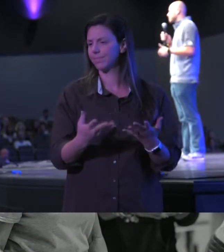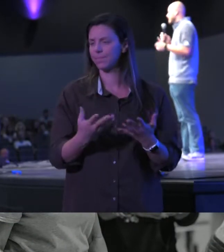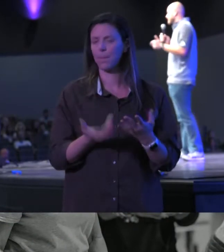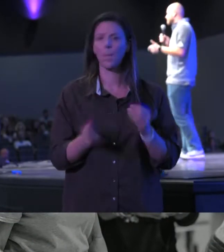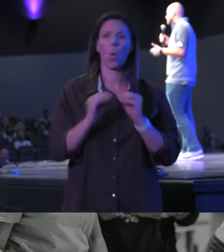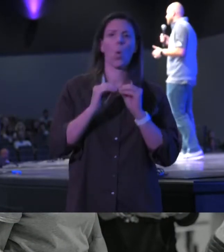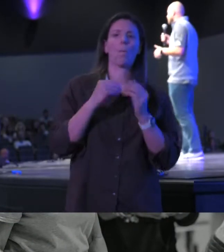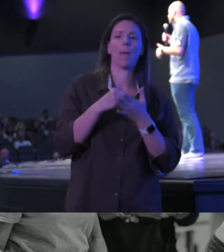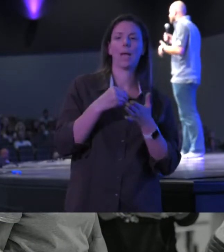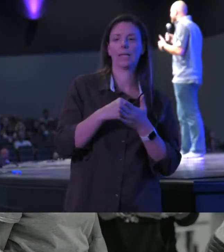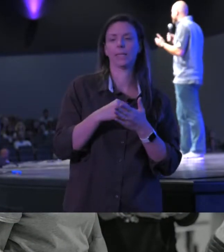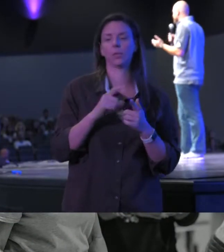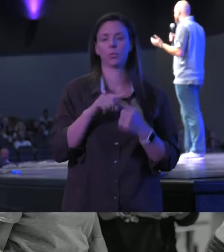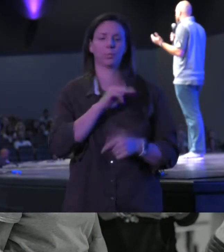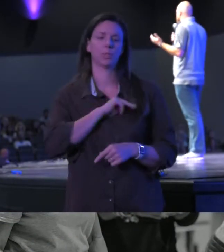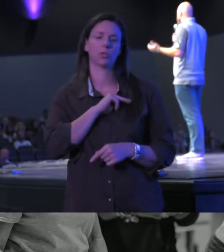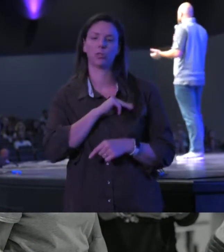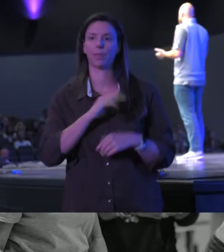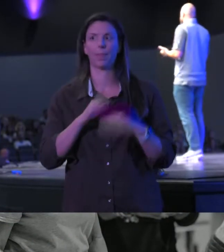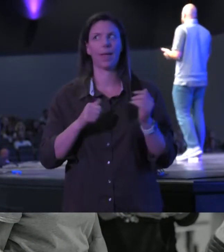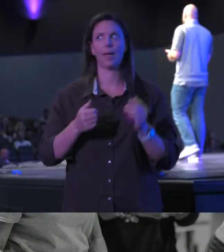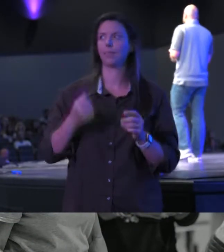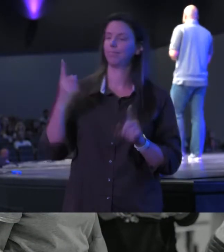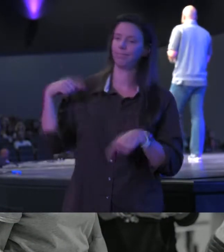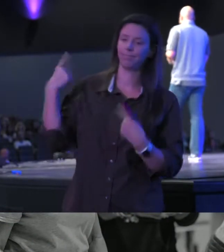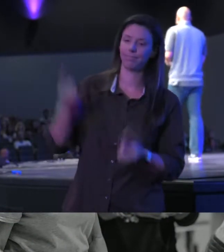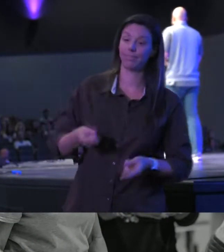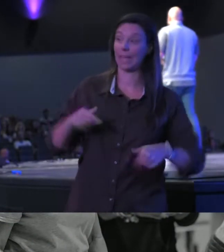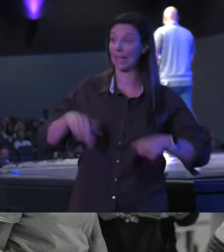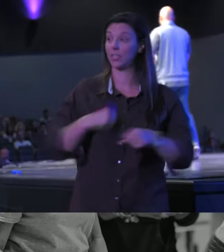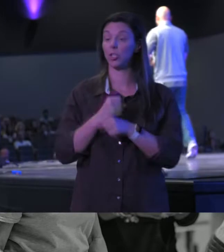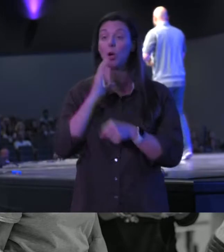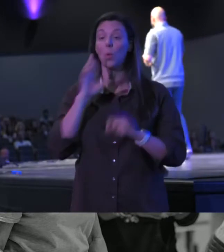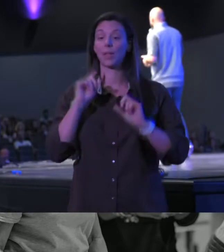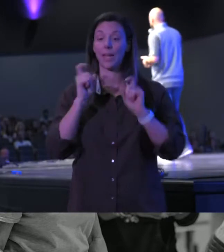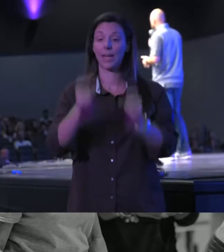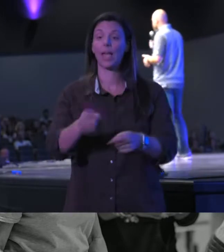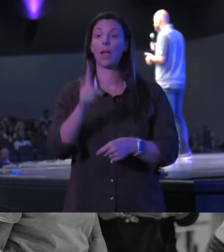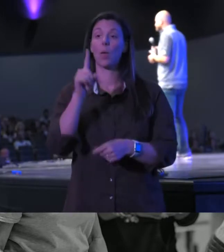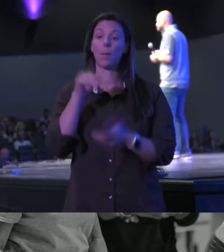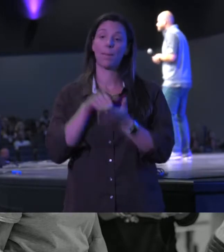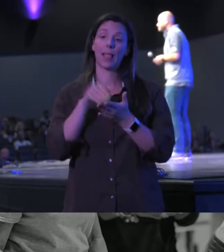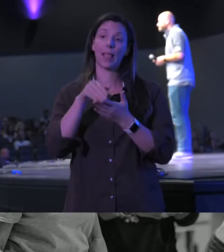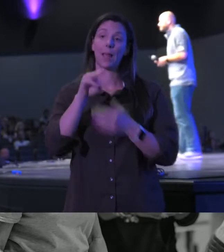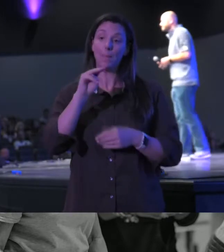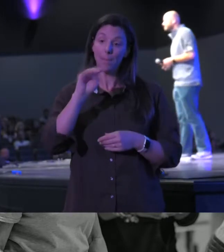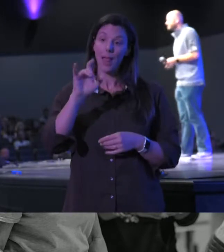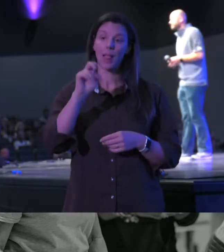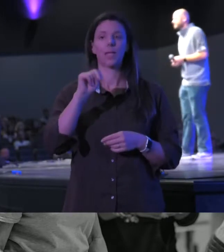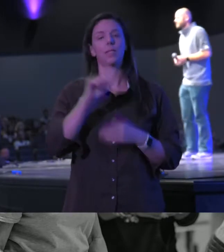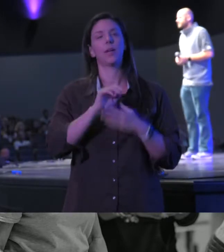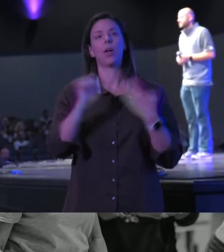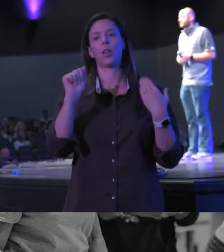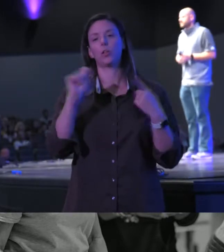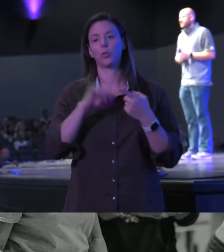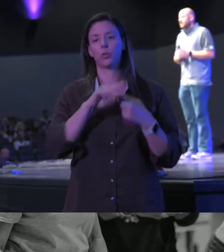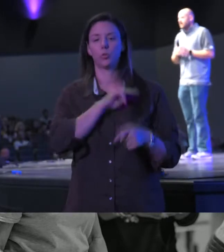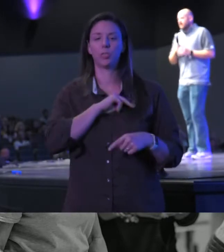year, by the end of the year, we're going to dedicate $1 million to missions, which is incredible.